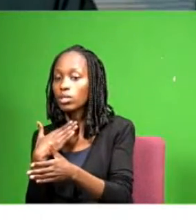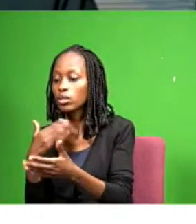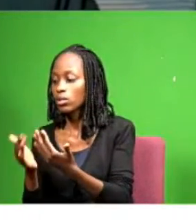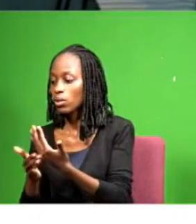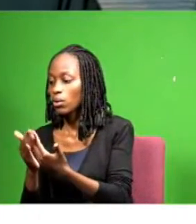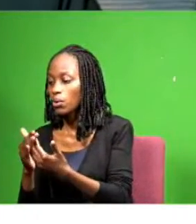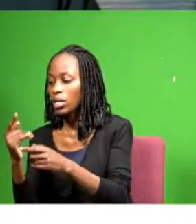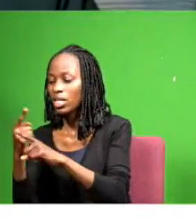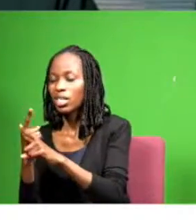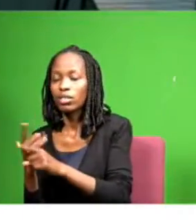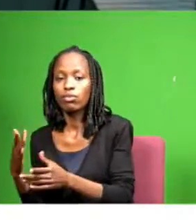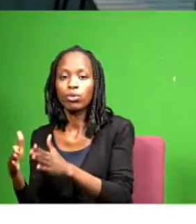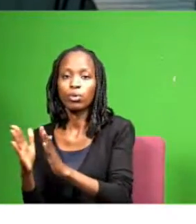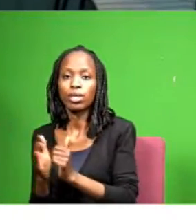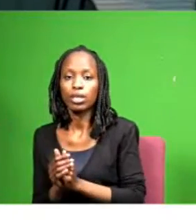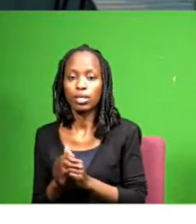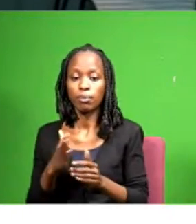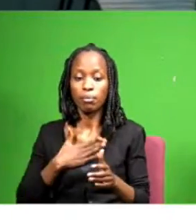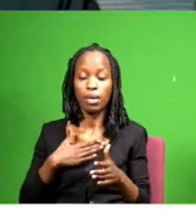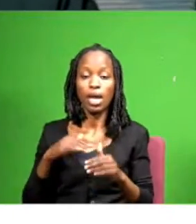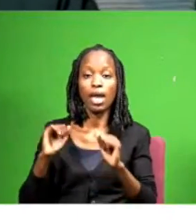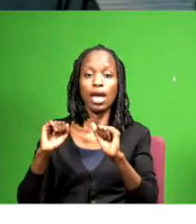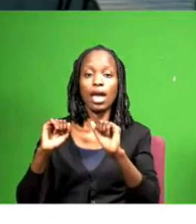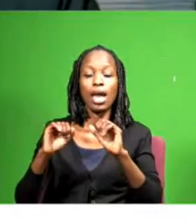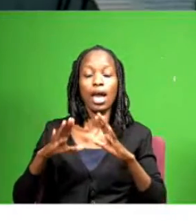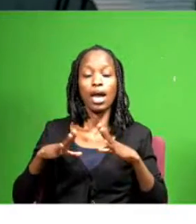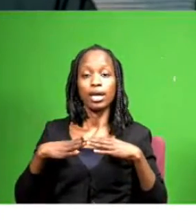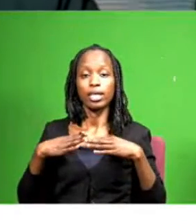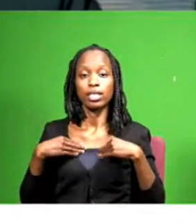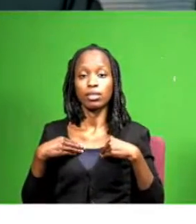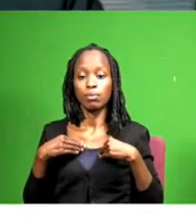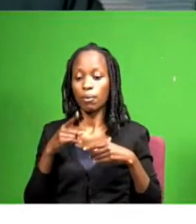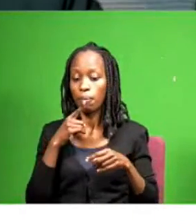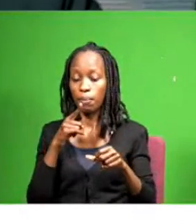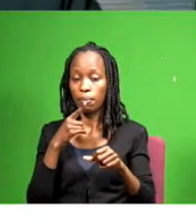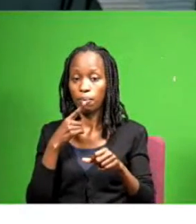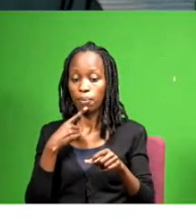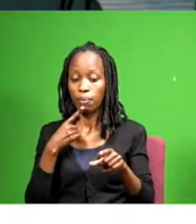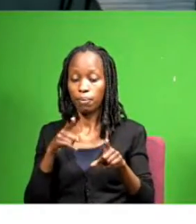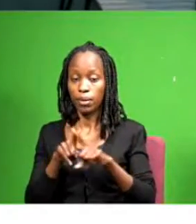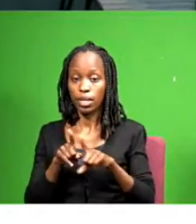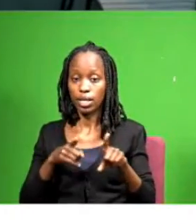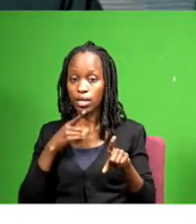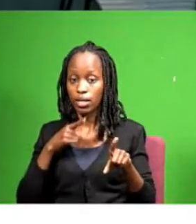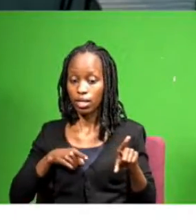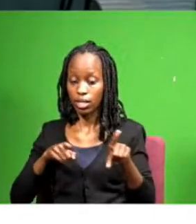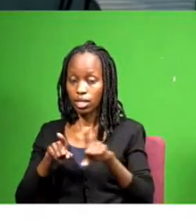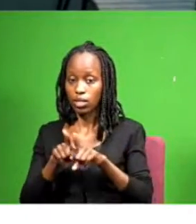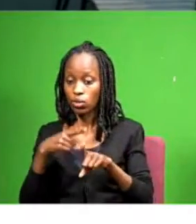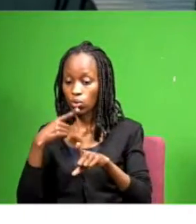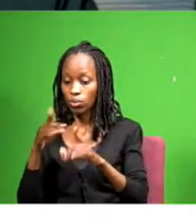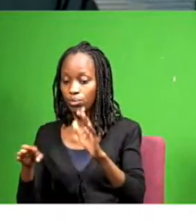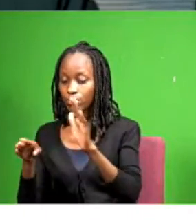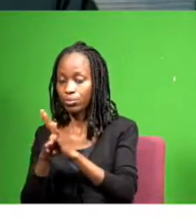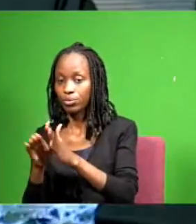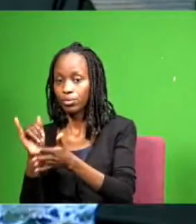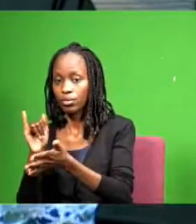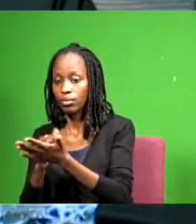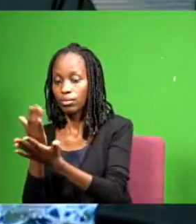way. So I agree with my brothers and sisters who have dismissed the cross